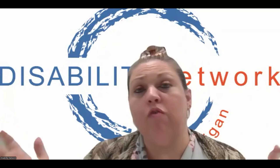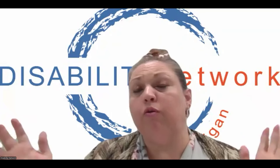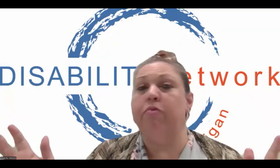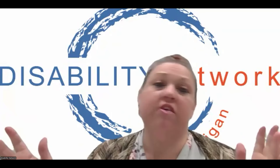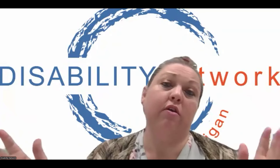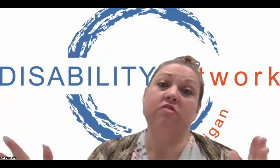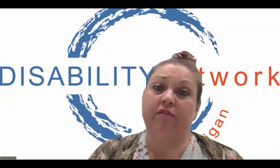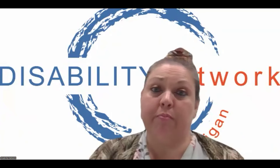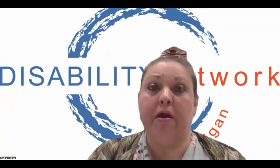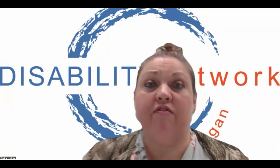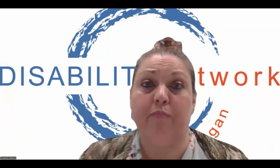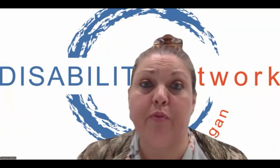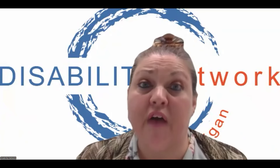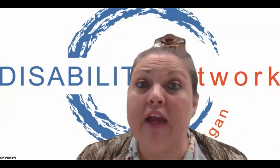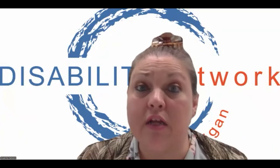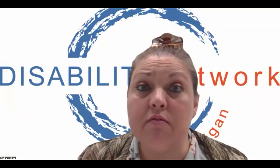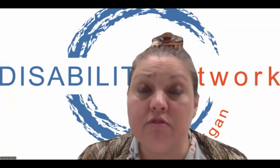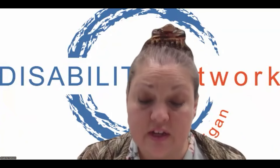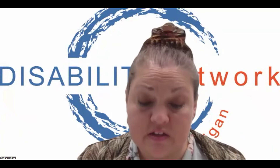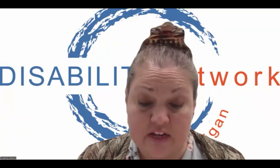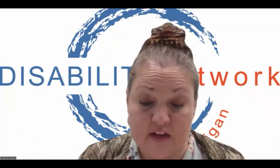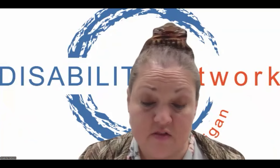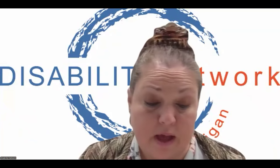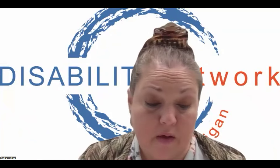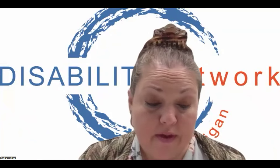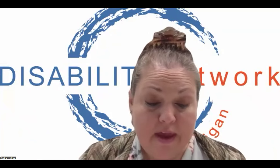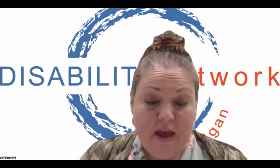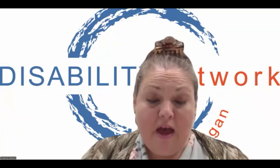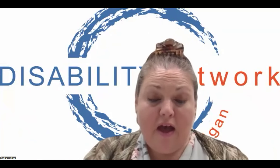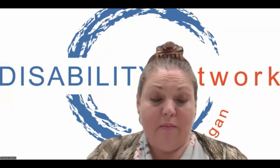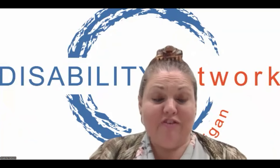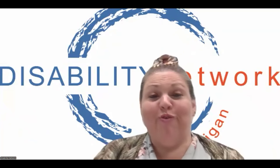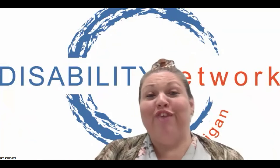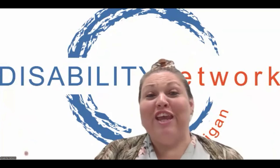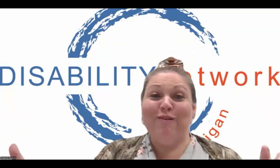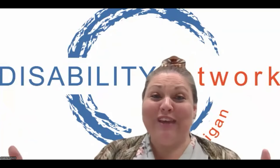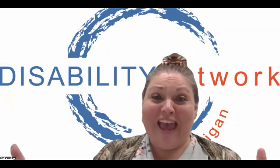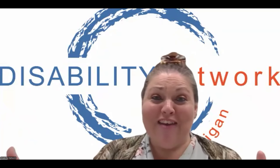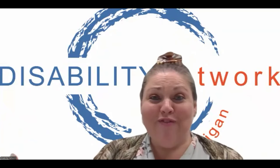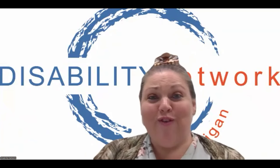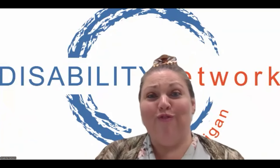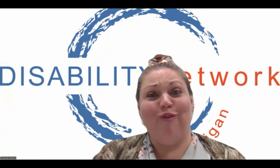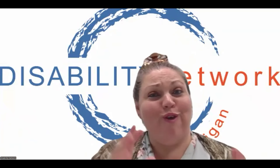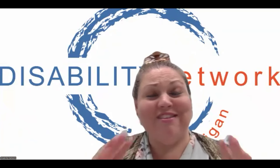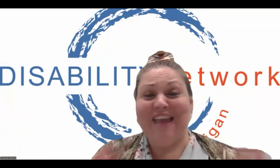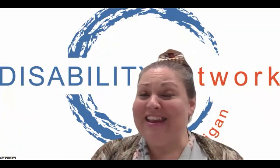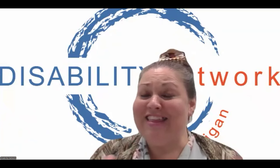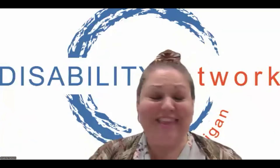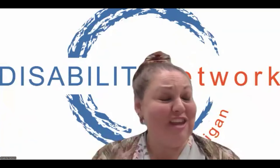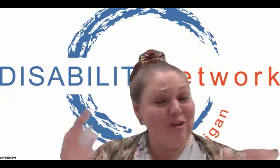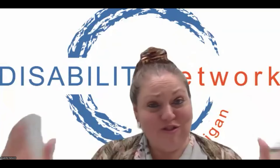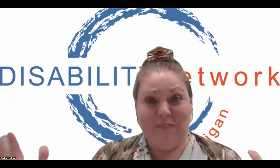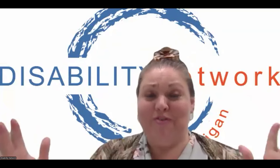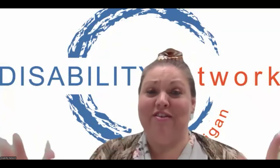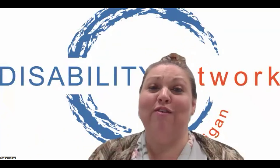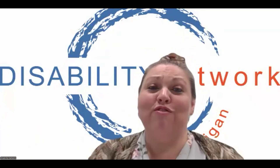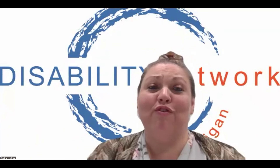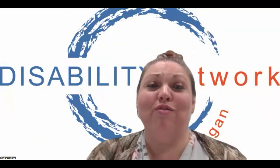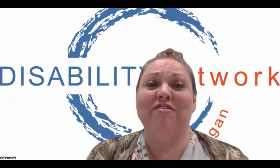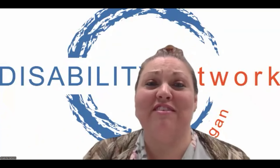these wonderful presenters have provided, so you can see it as well. So thank you again for attending. Thank you